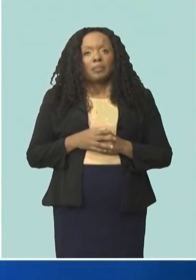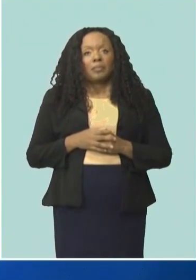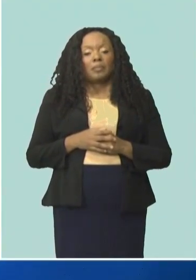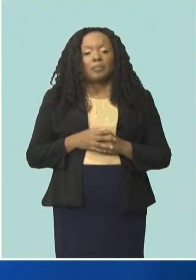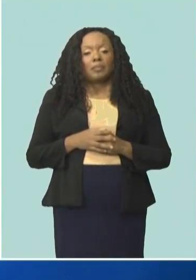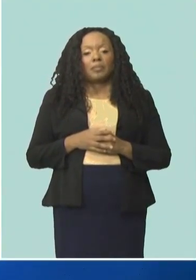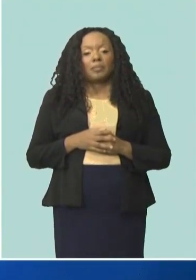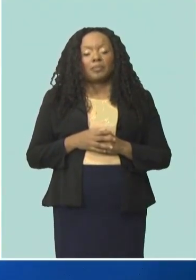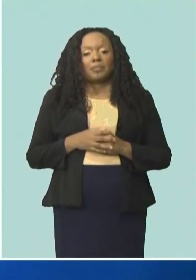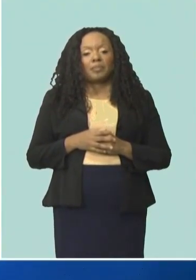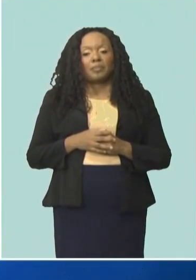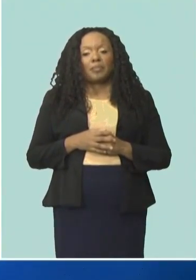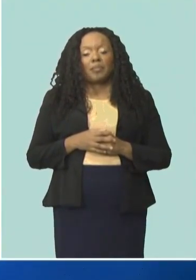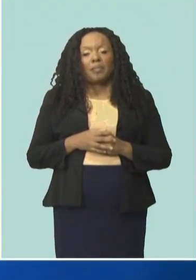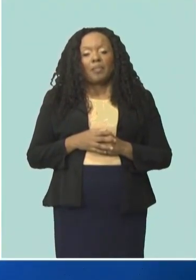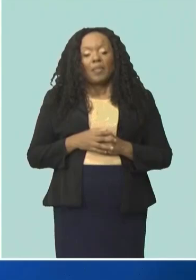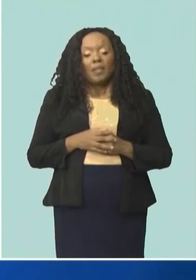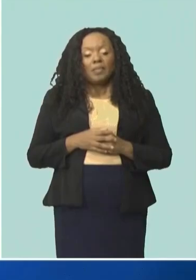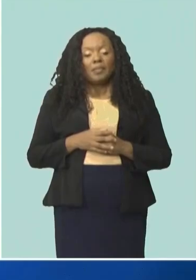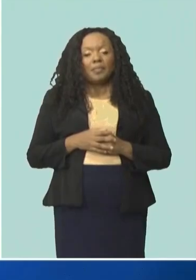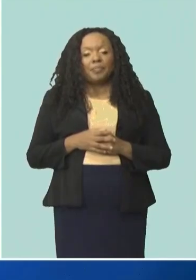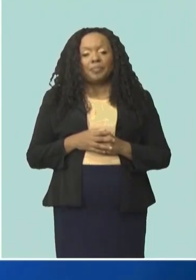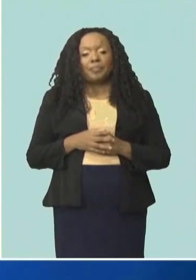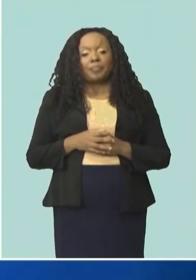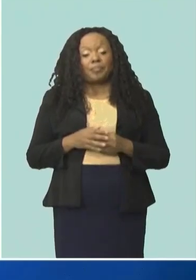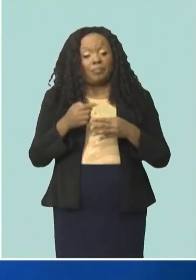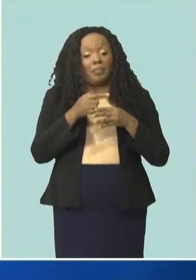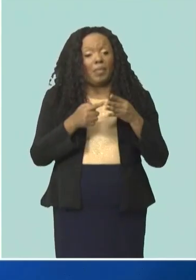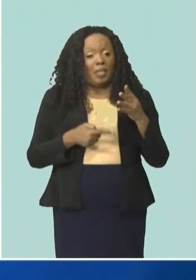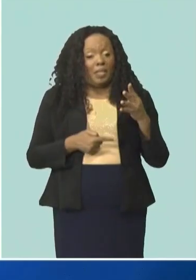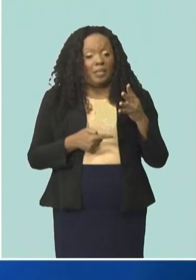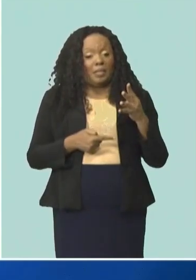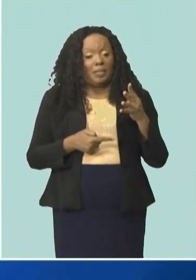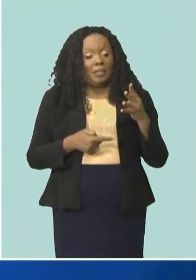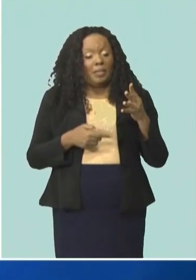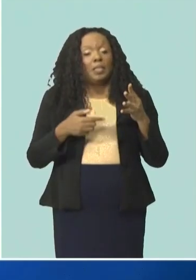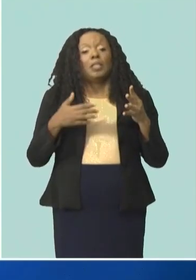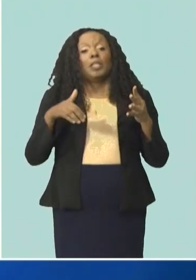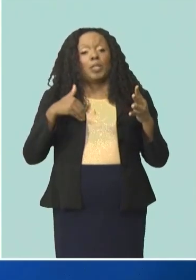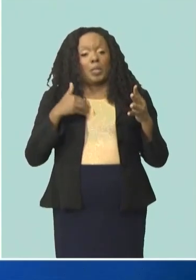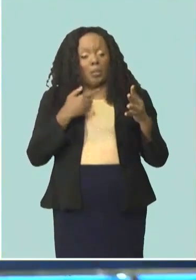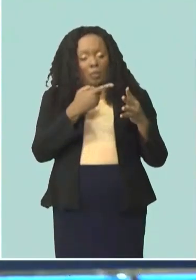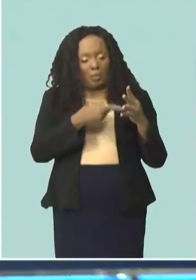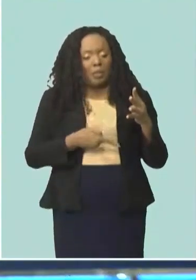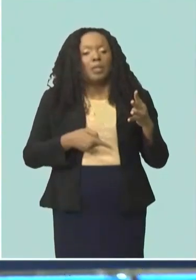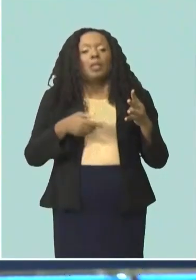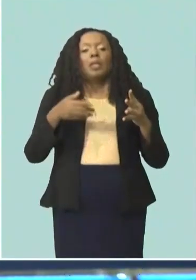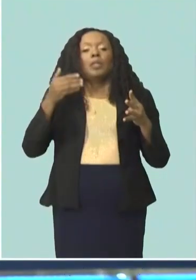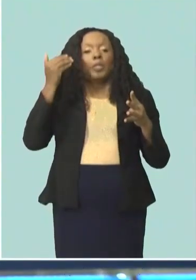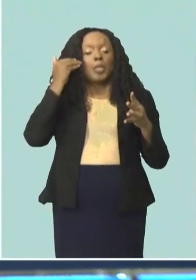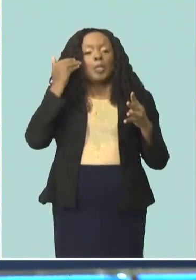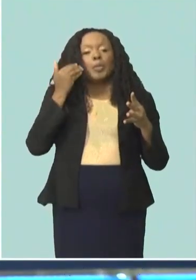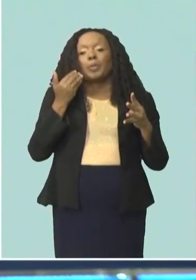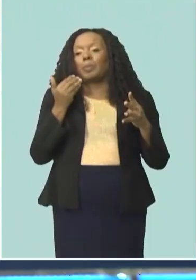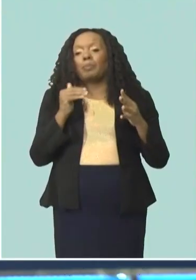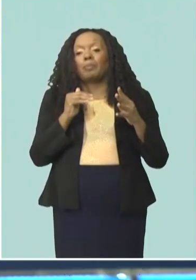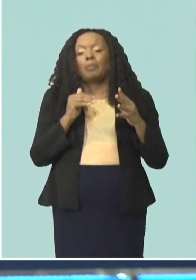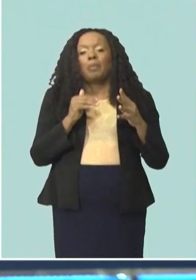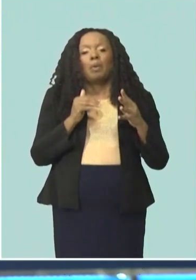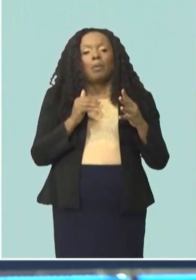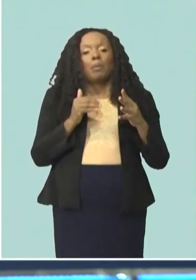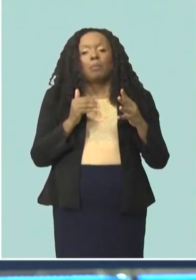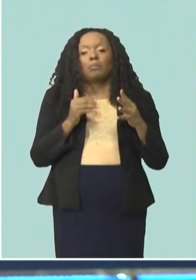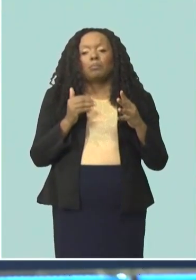people will know exactly what it is required to move other young people forward. Ms. Herbert, the